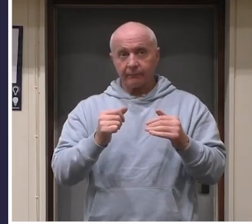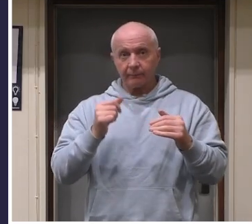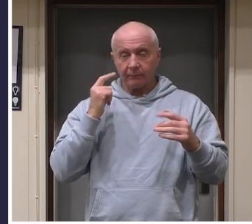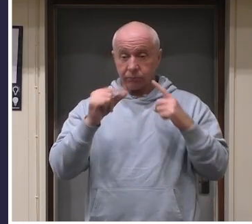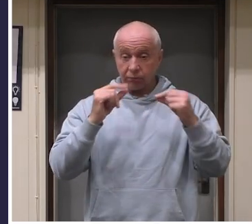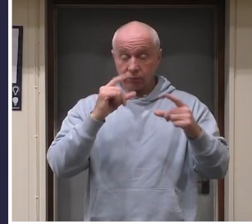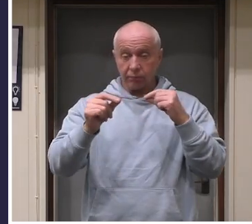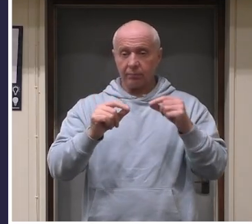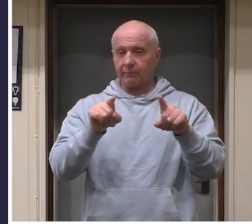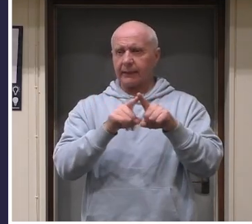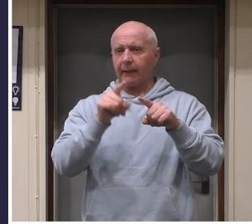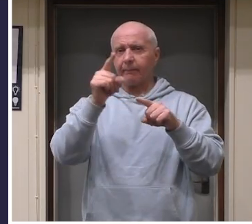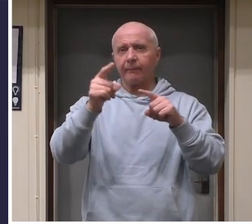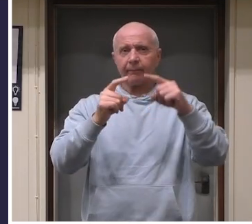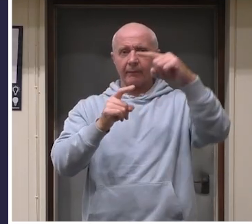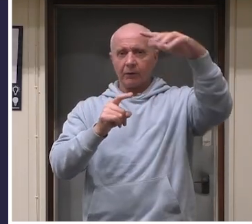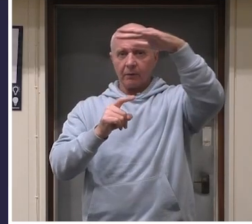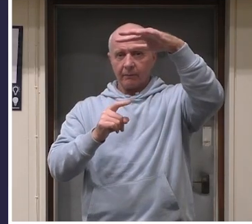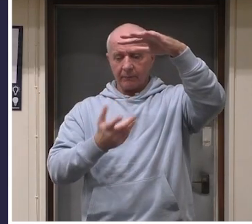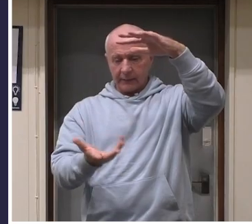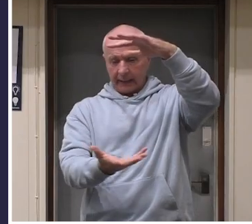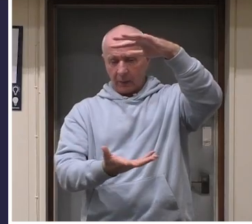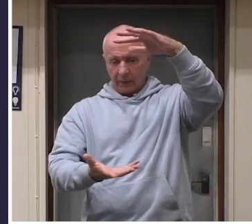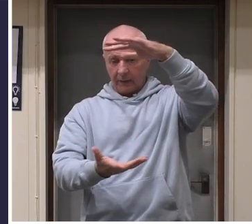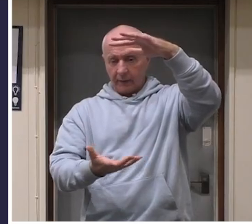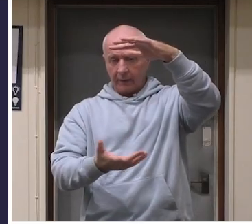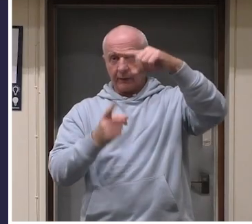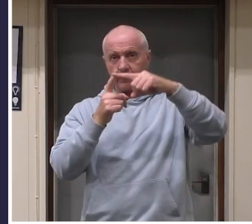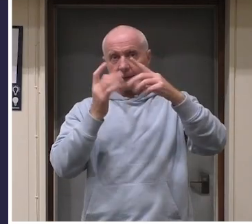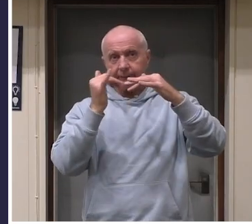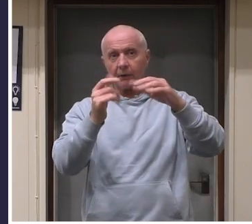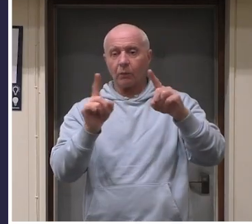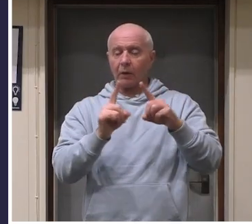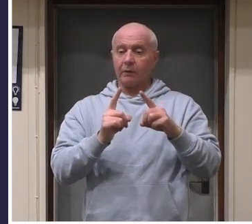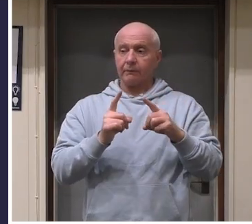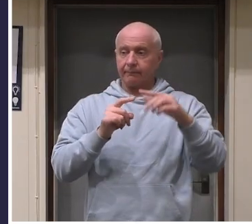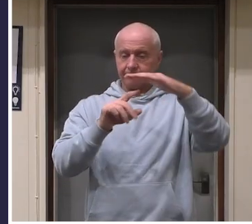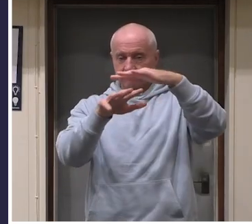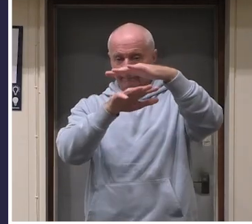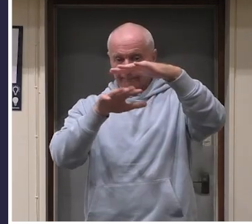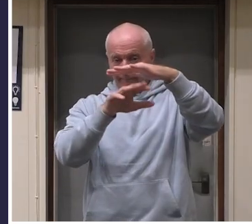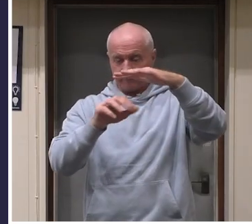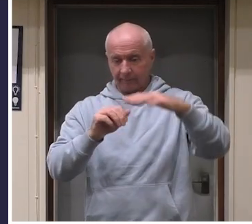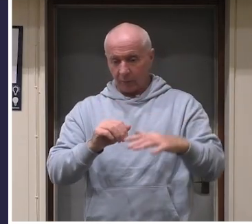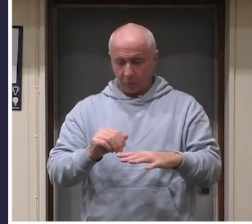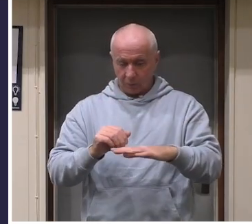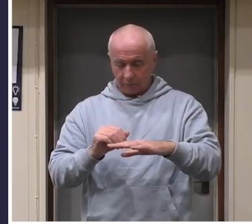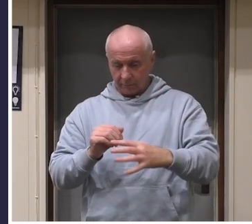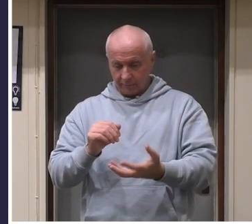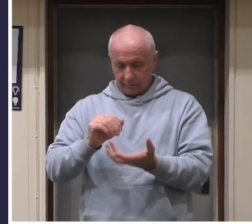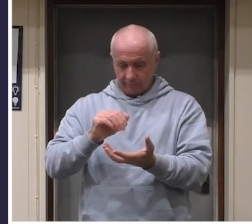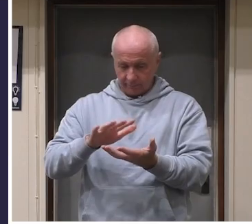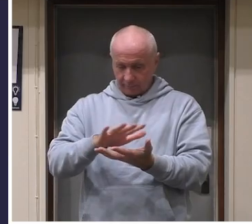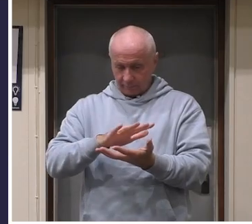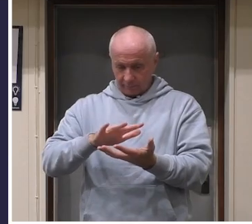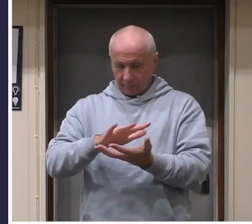ice caps are melting, you take it up there and you can very precisely measure what is the mass distribution under it. Because